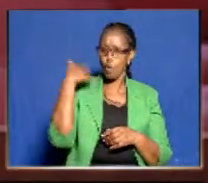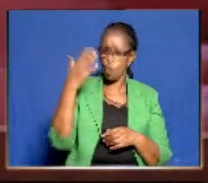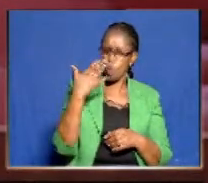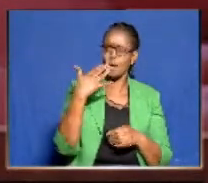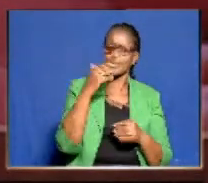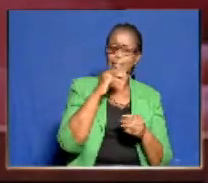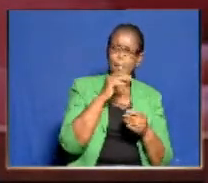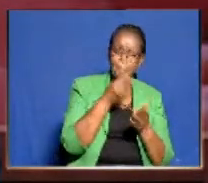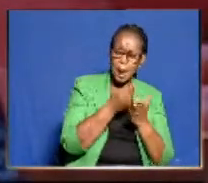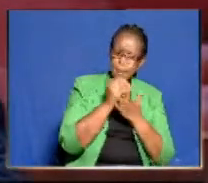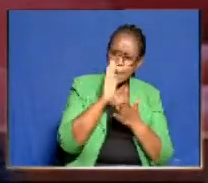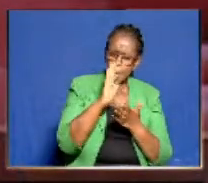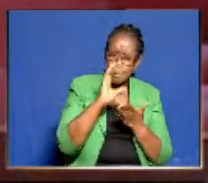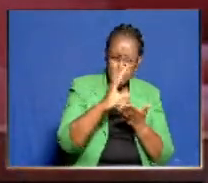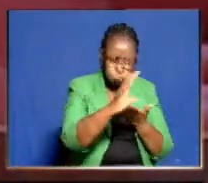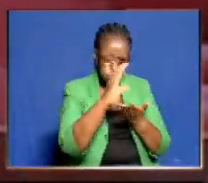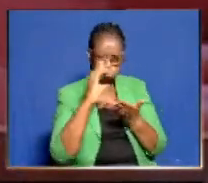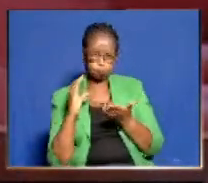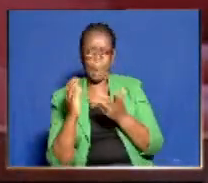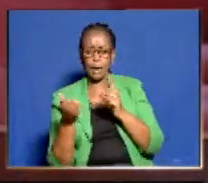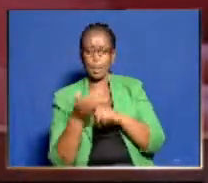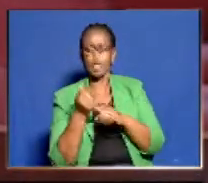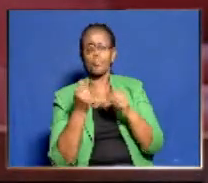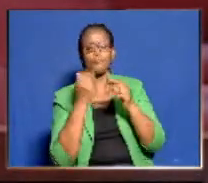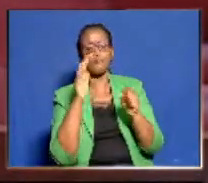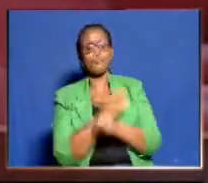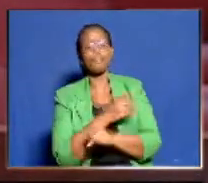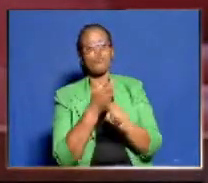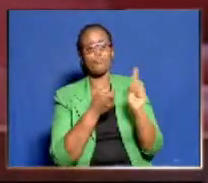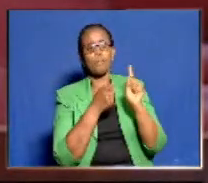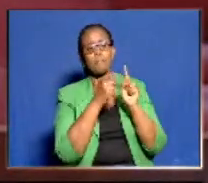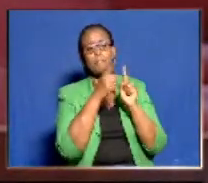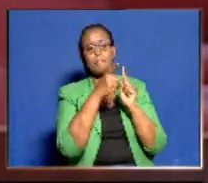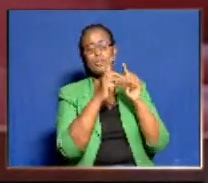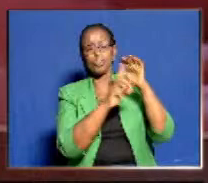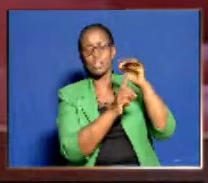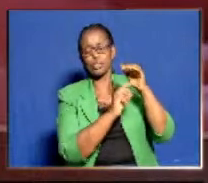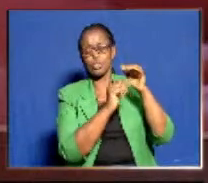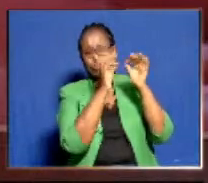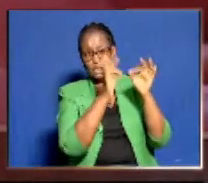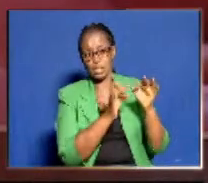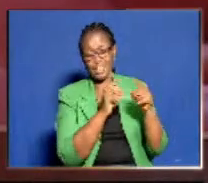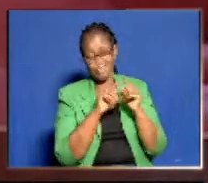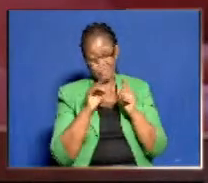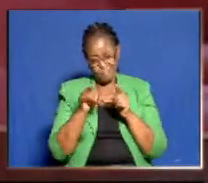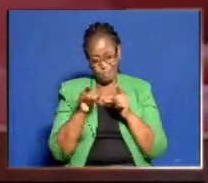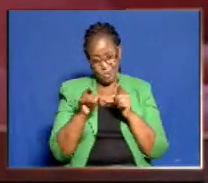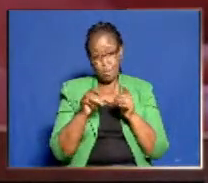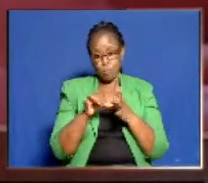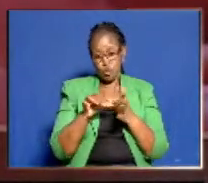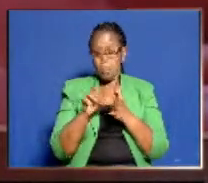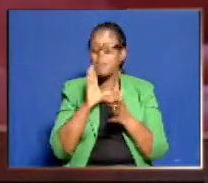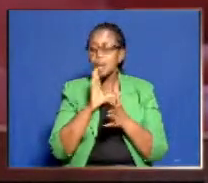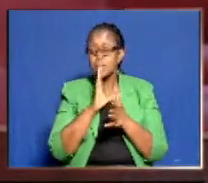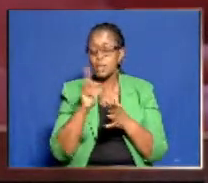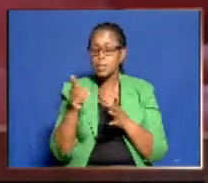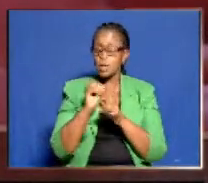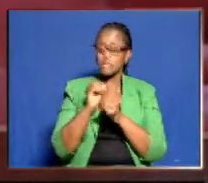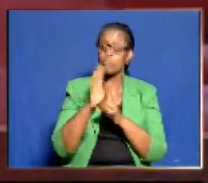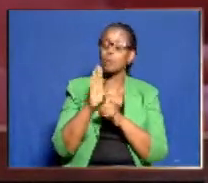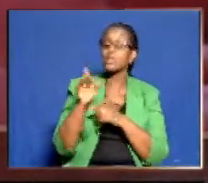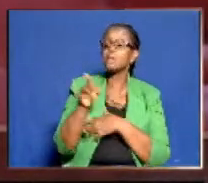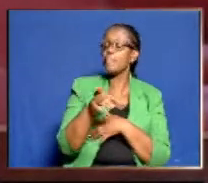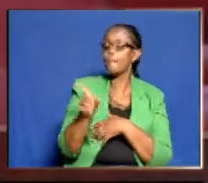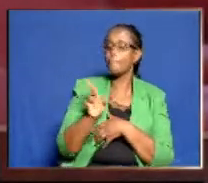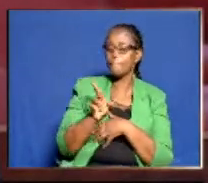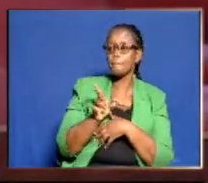Speaker, the danger with this kind of pending bill is that it exposes them. And the last thing we want to have is our army being dragged to court